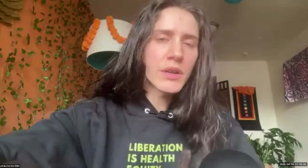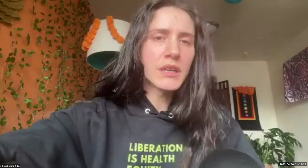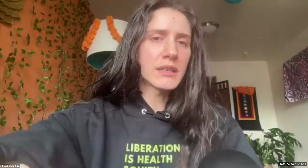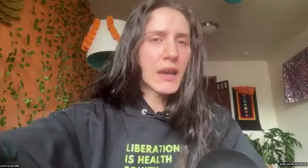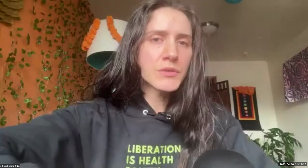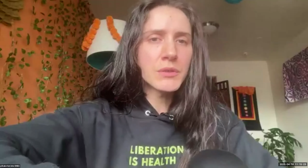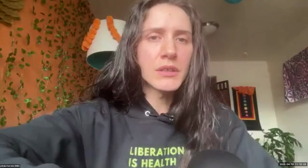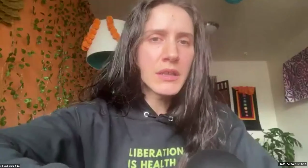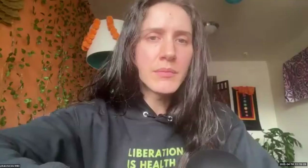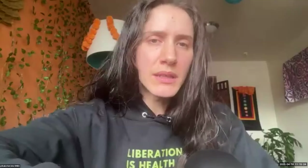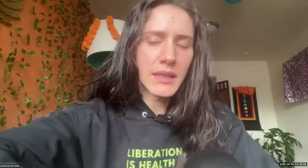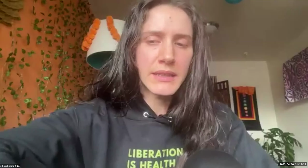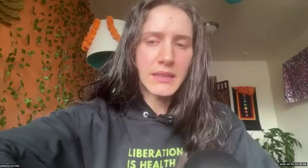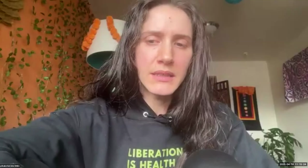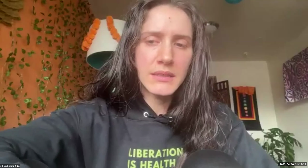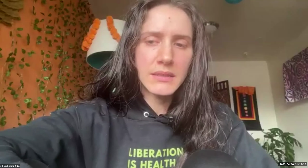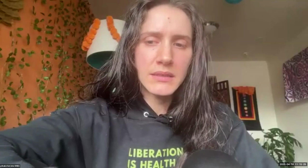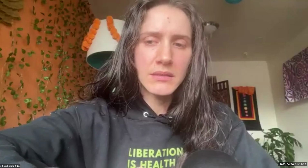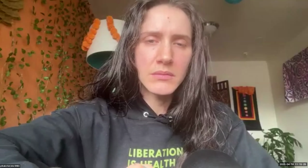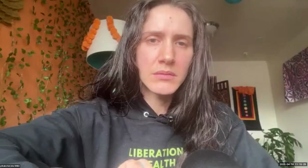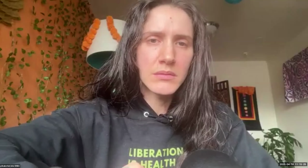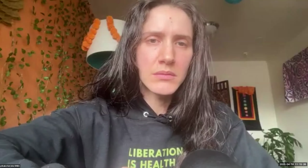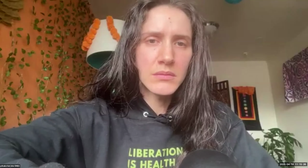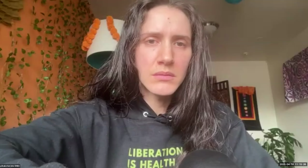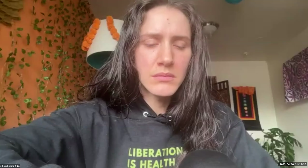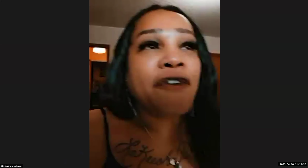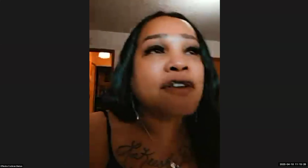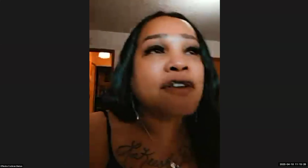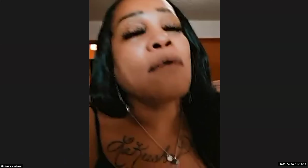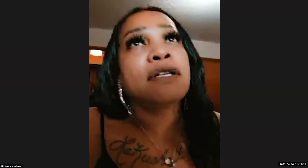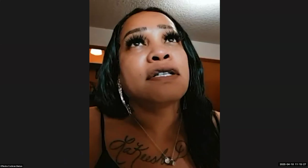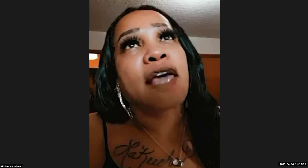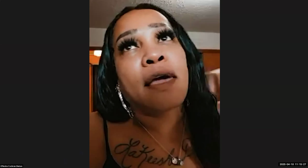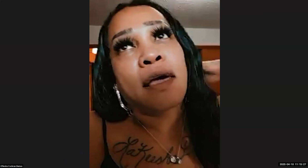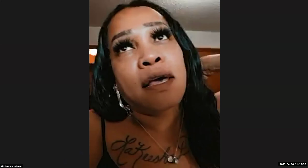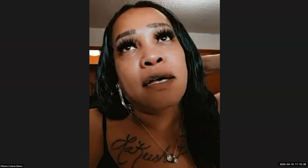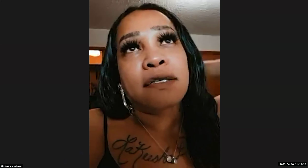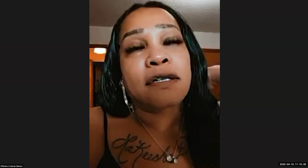to join a council or a committee like this? Well,